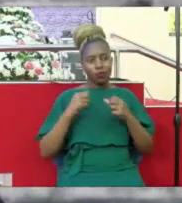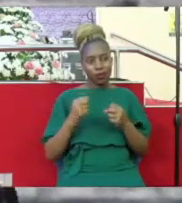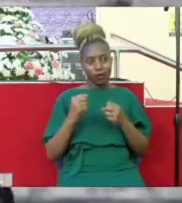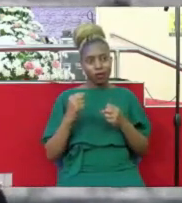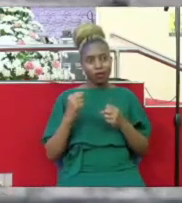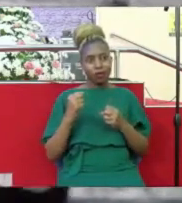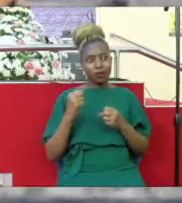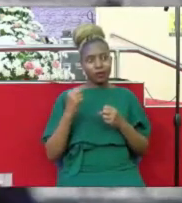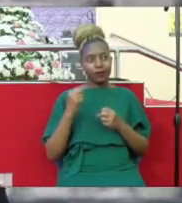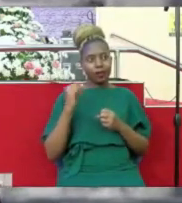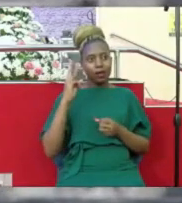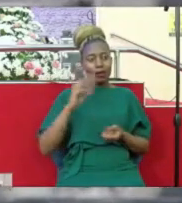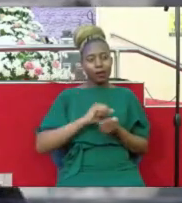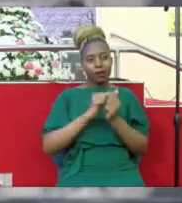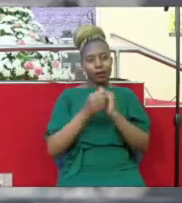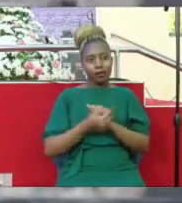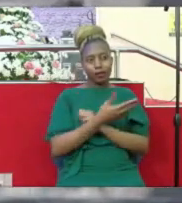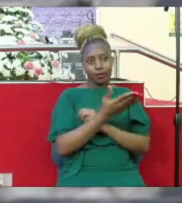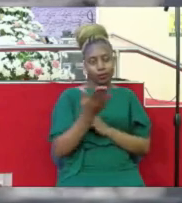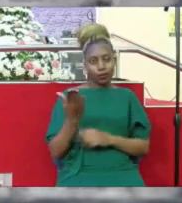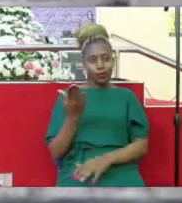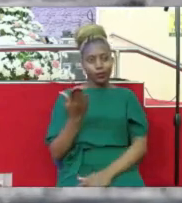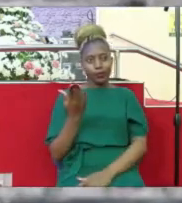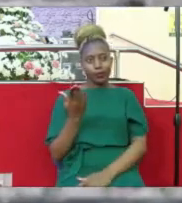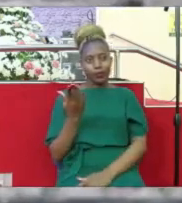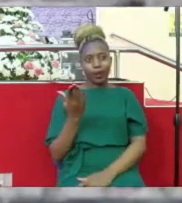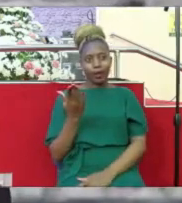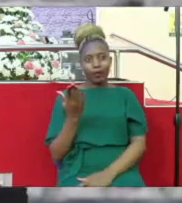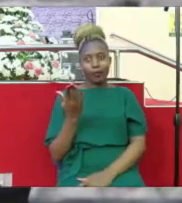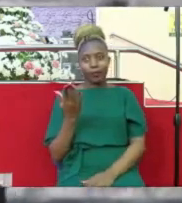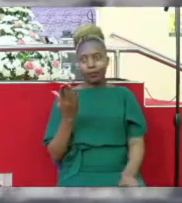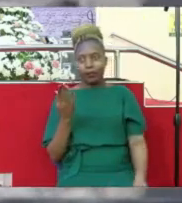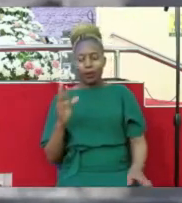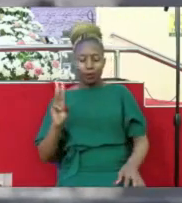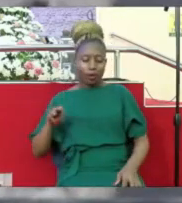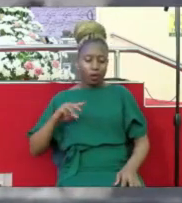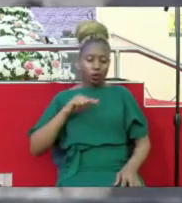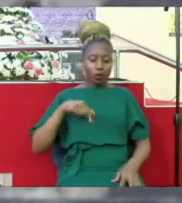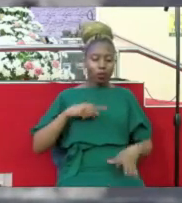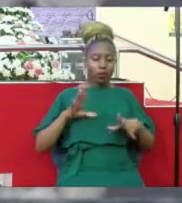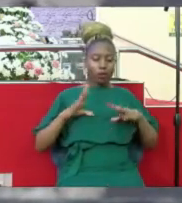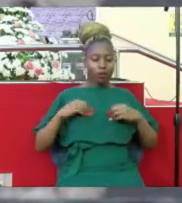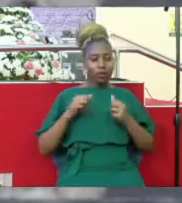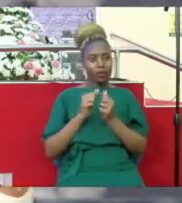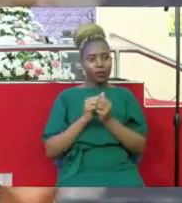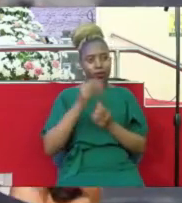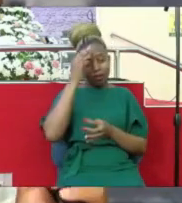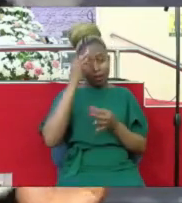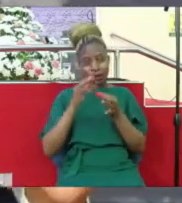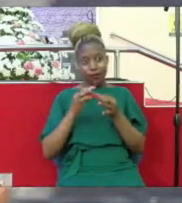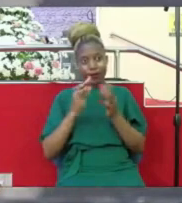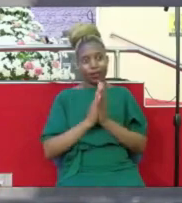for the garment of praise. We're going to mix it with faith. And if we came in